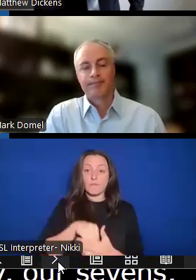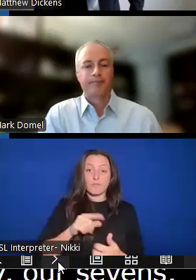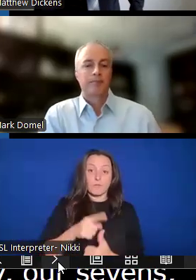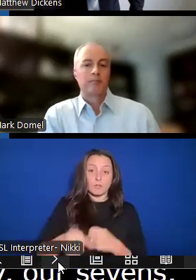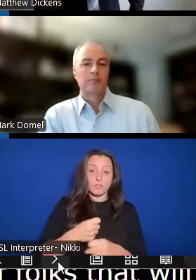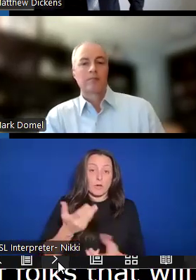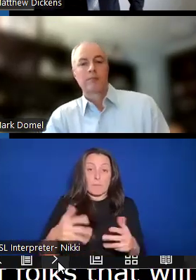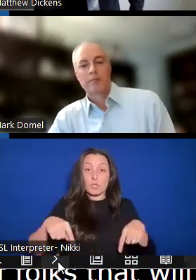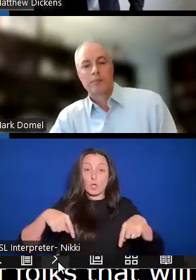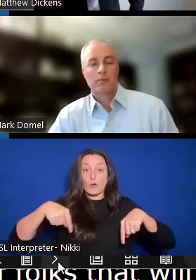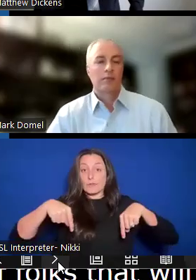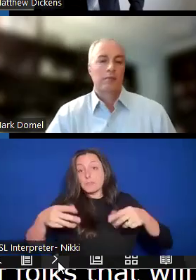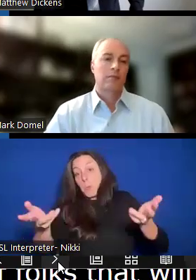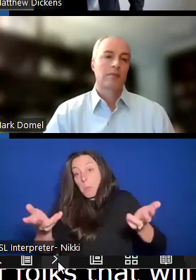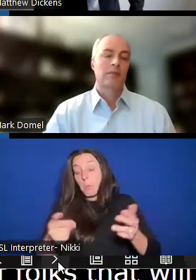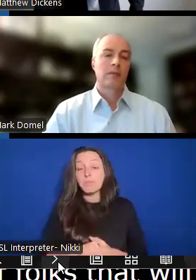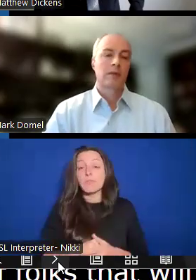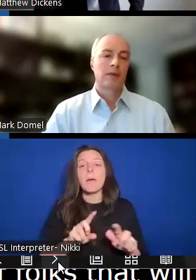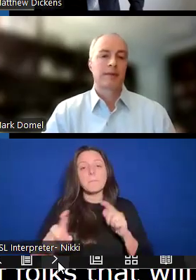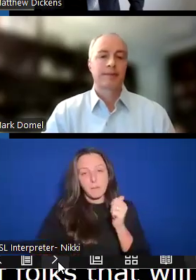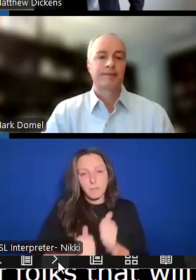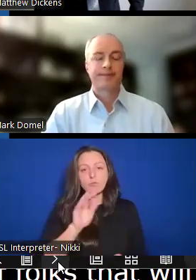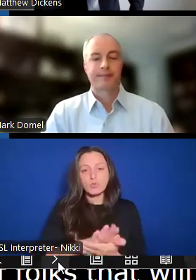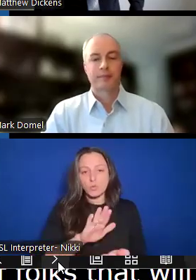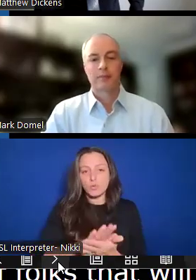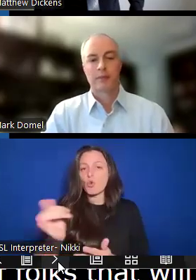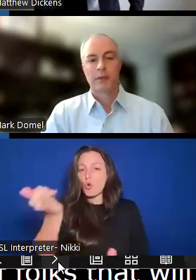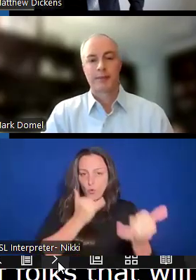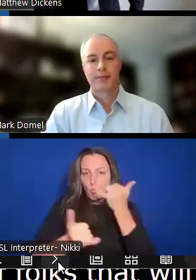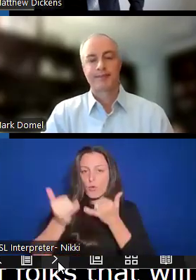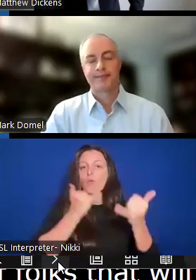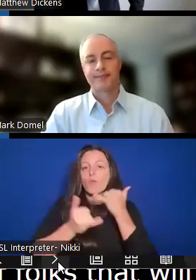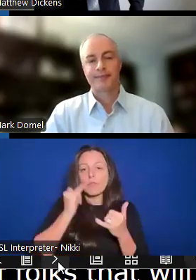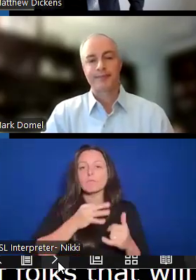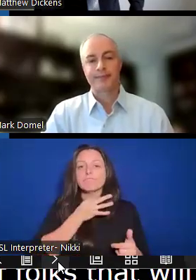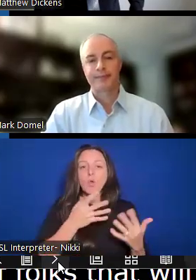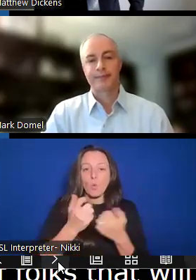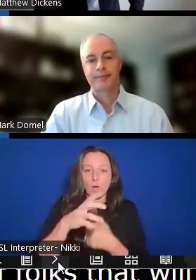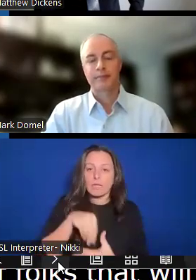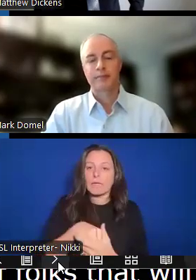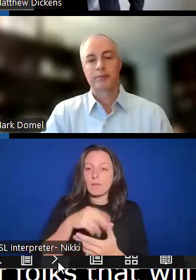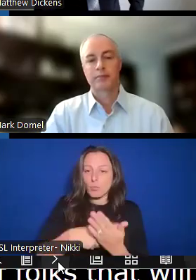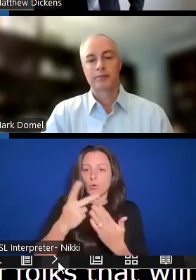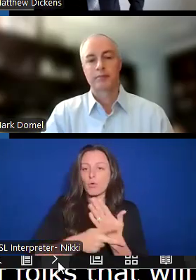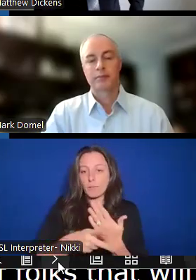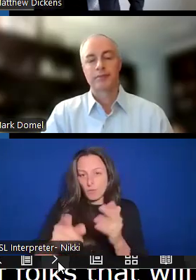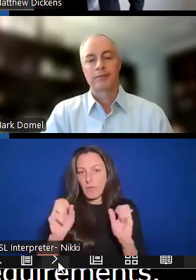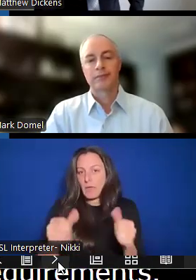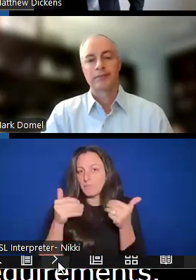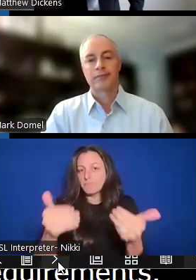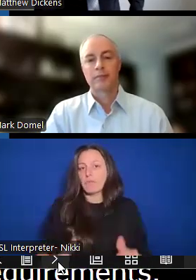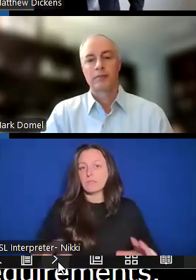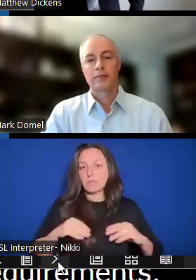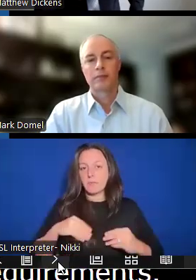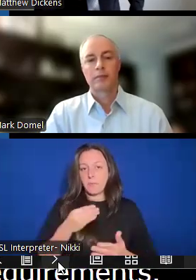nervous, but most of them are calling and wanting to be in the program so that they can accept these funds from